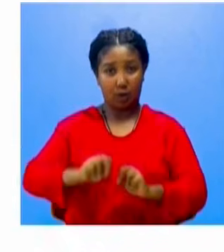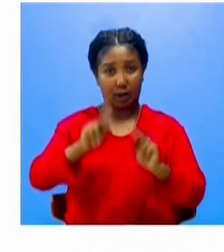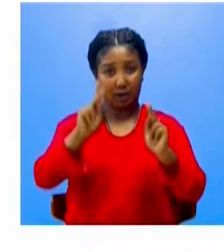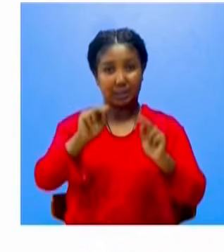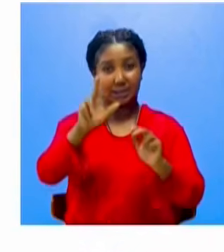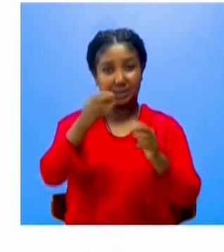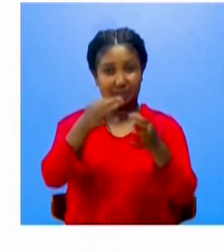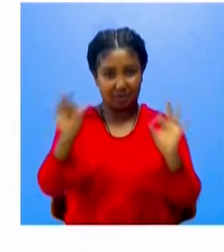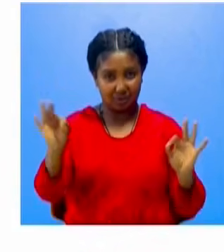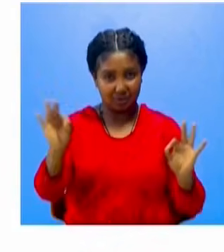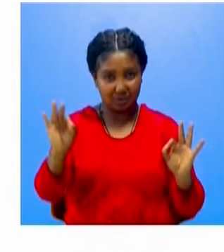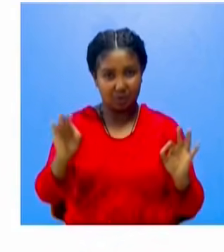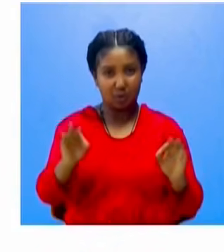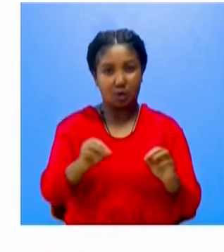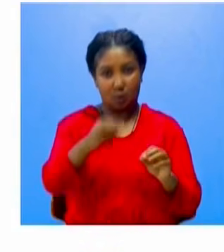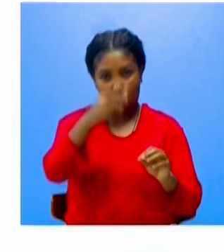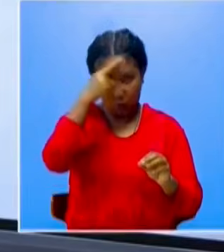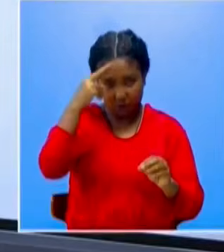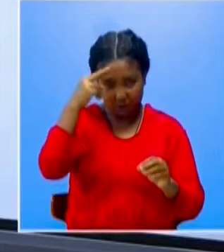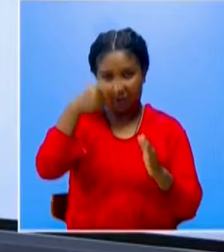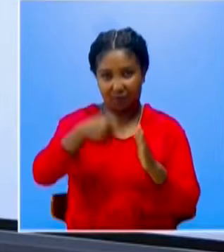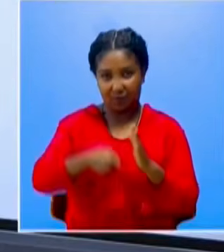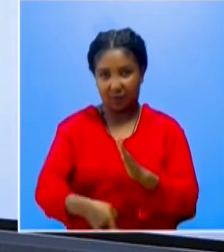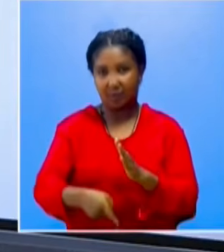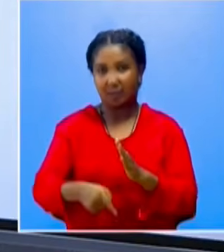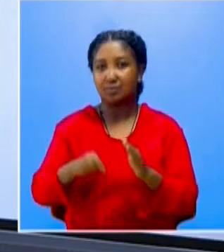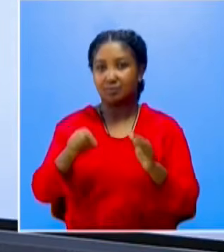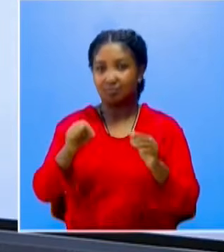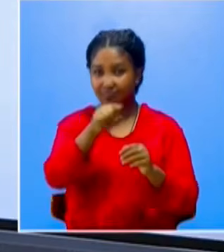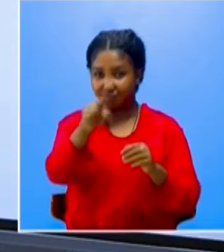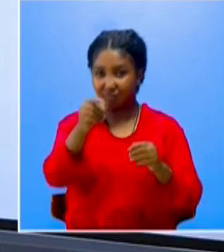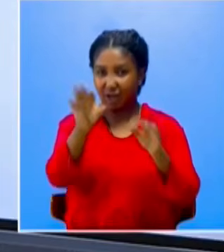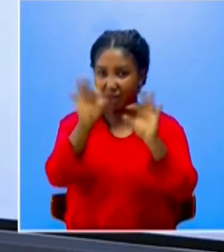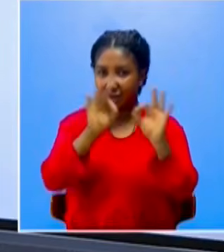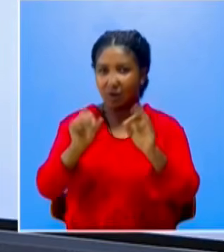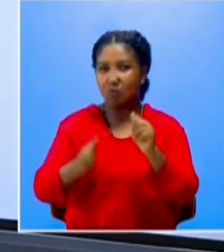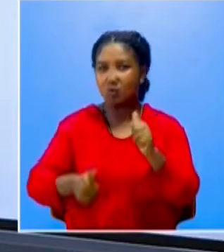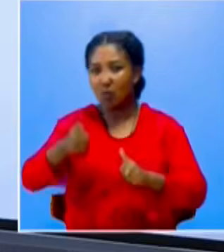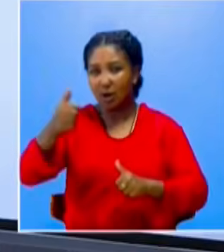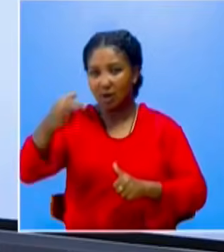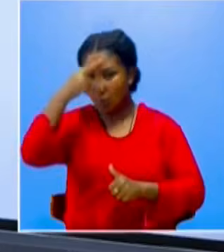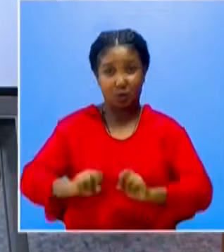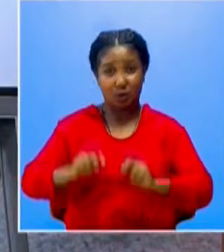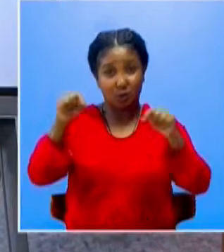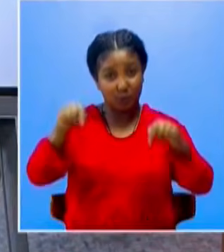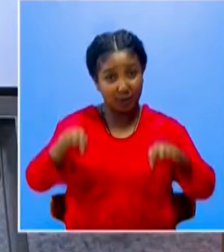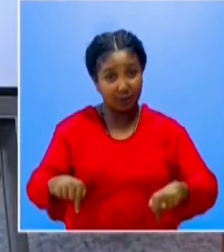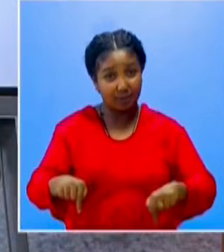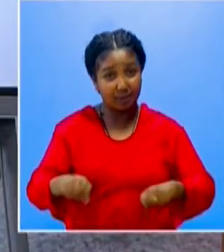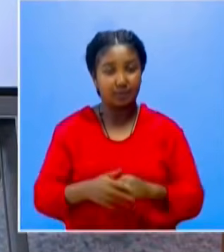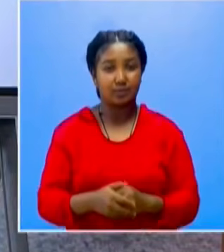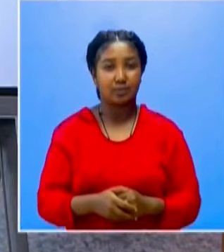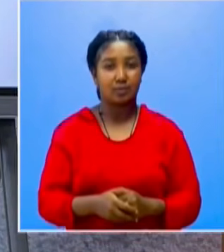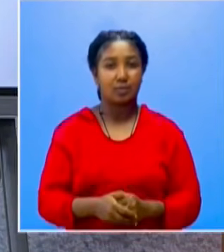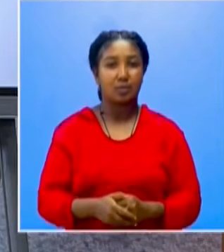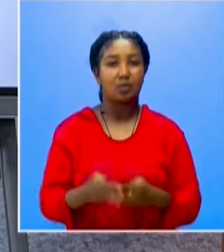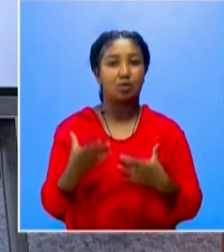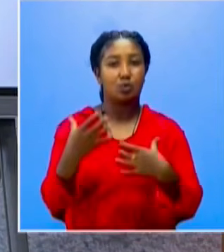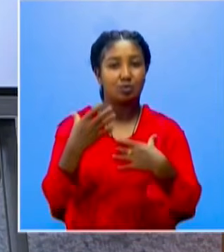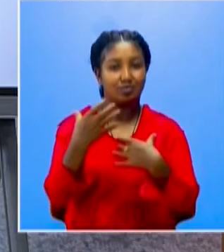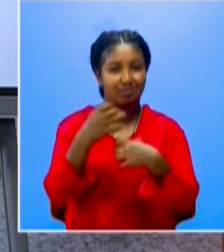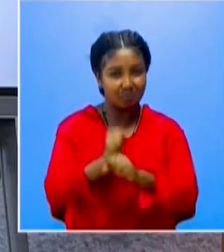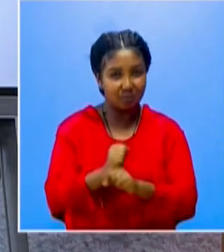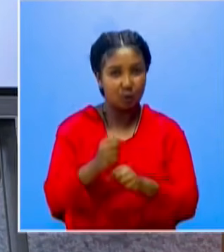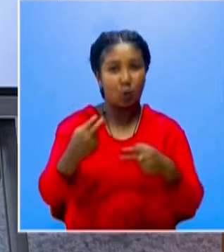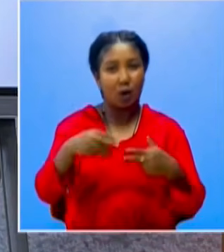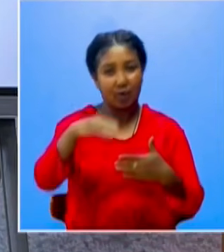3 sentences with cause and effect. That's up to you to identify the cause and effect. Today, to sum up, we